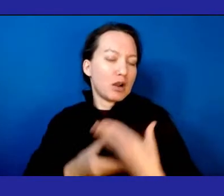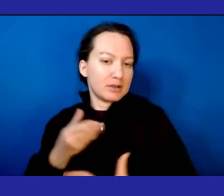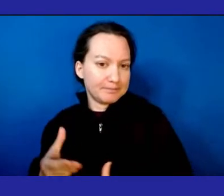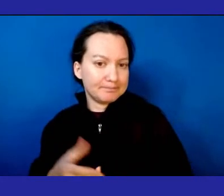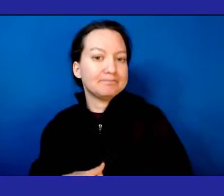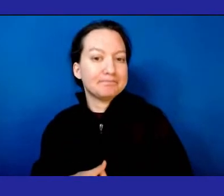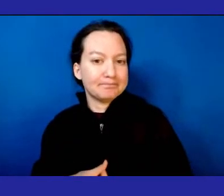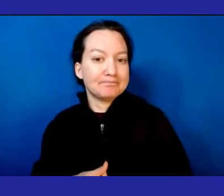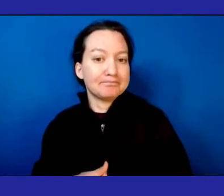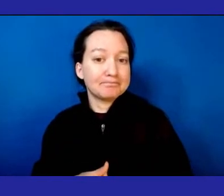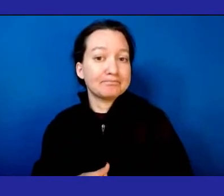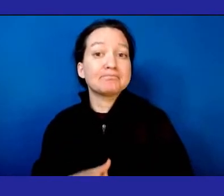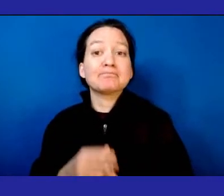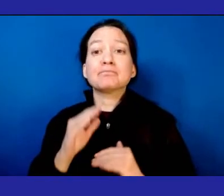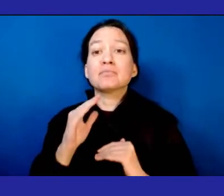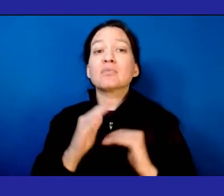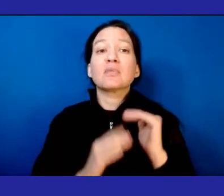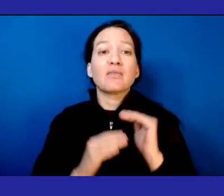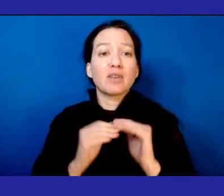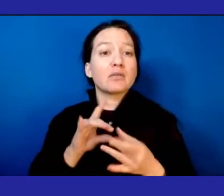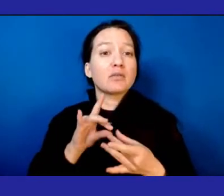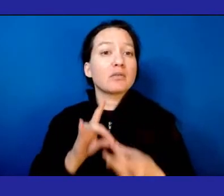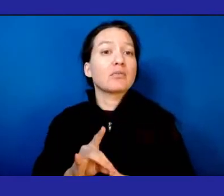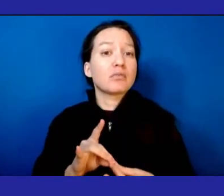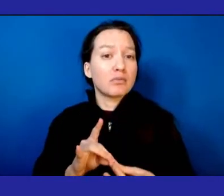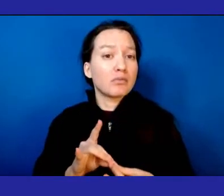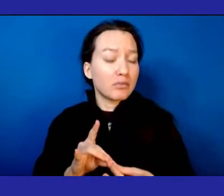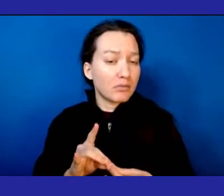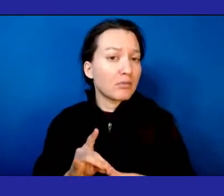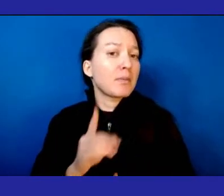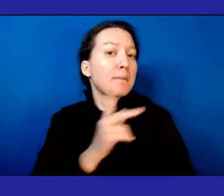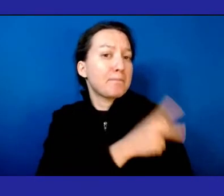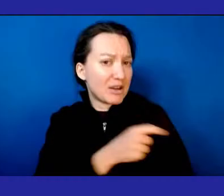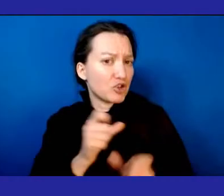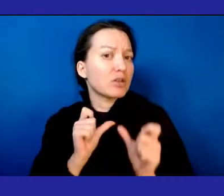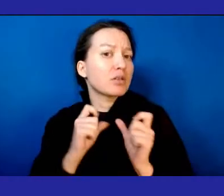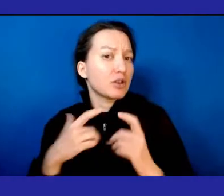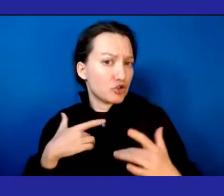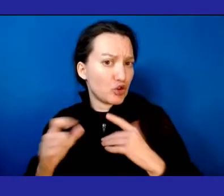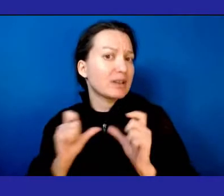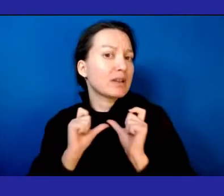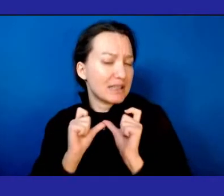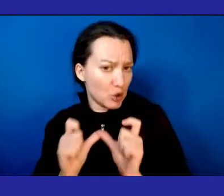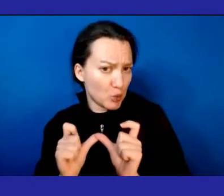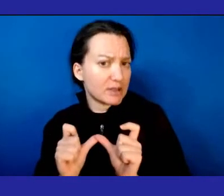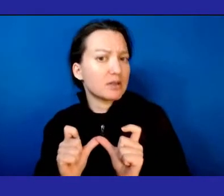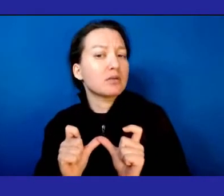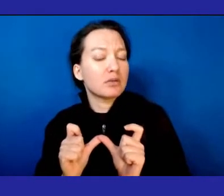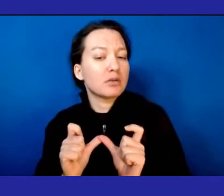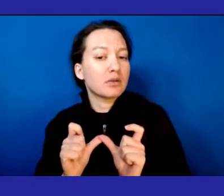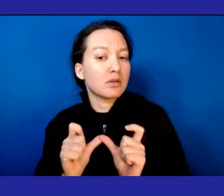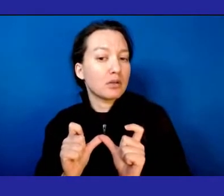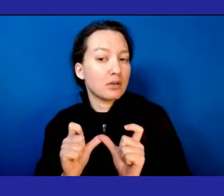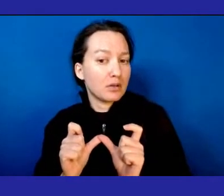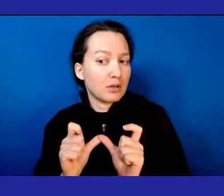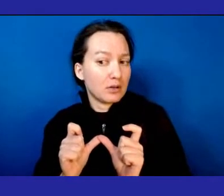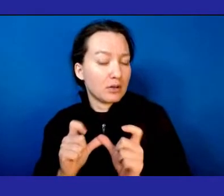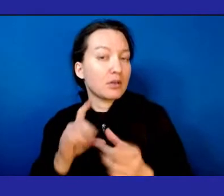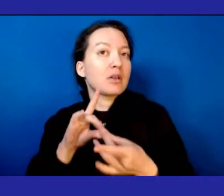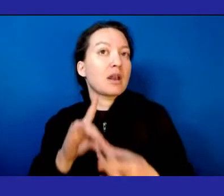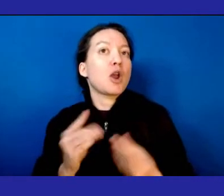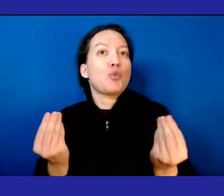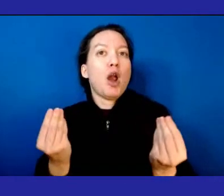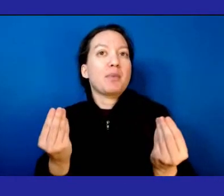The facility initiative to address patient concern continues as it relates to the property